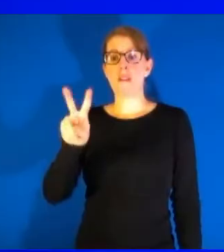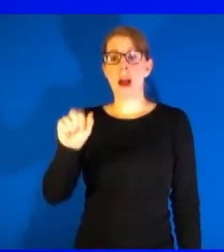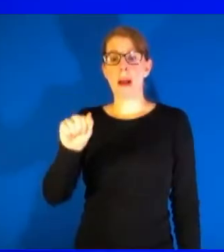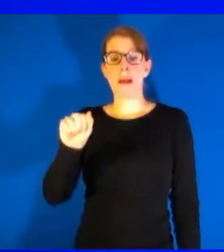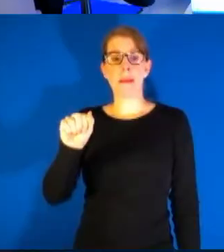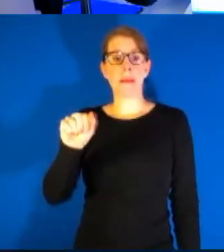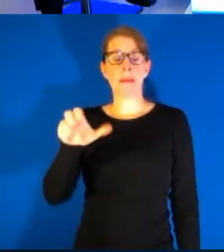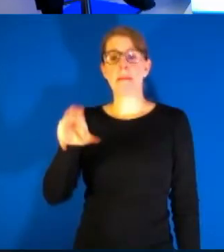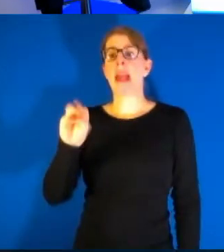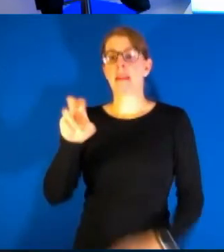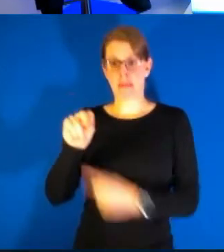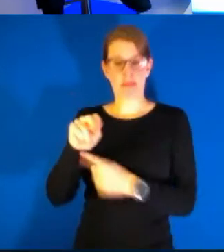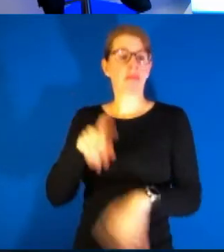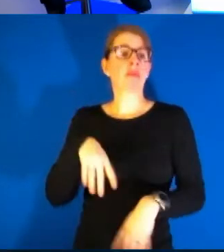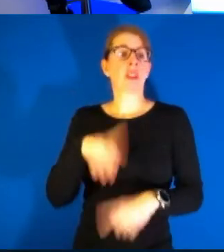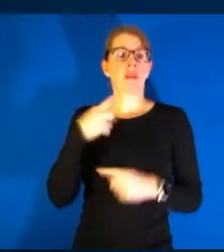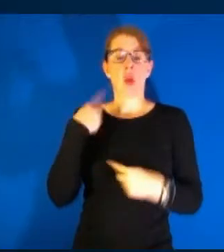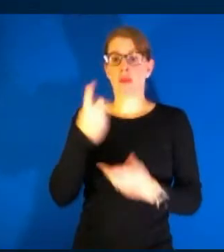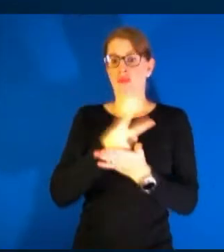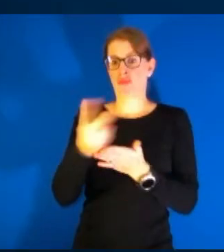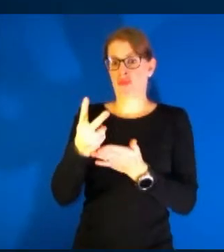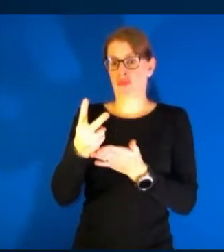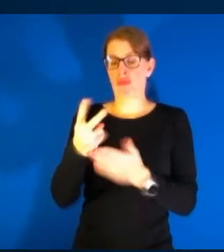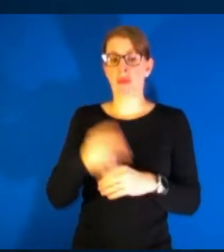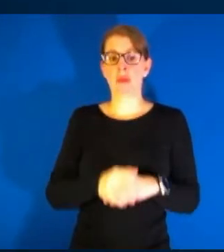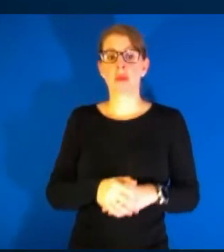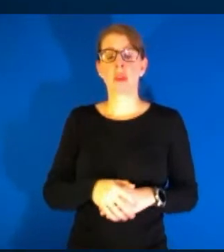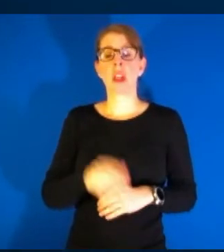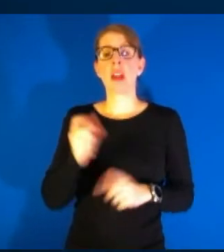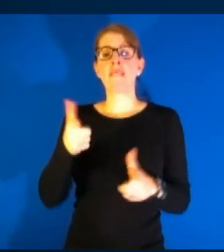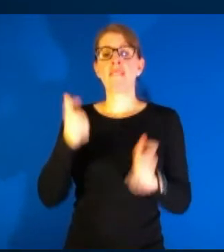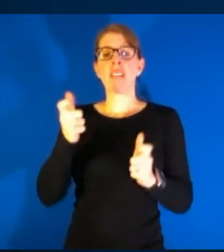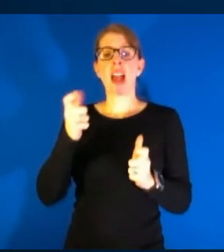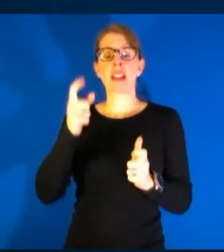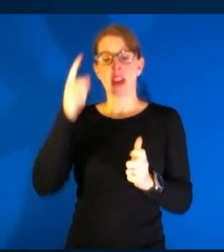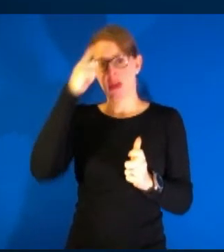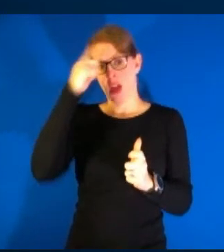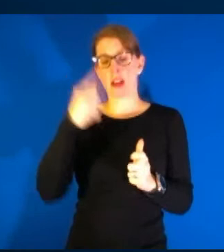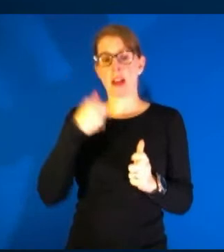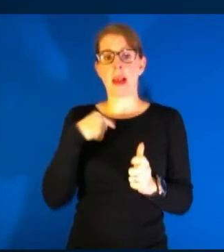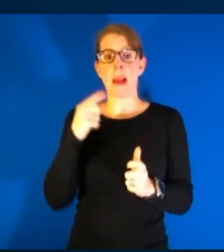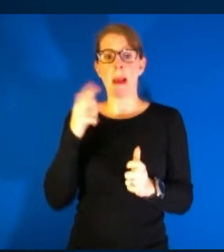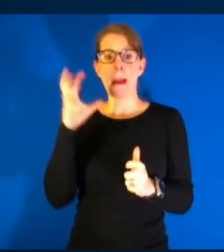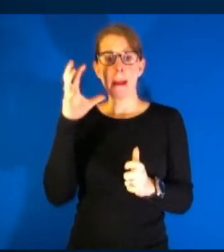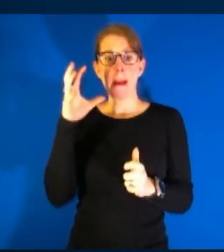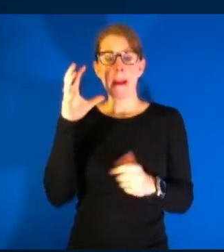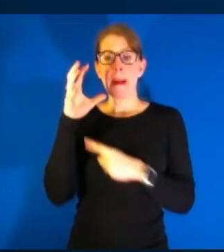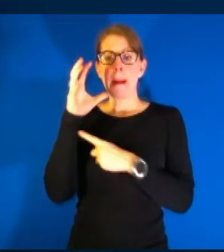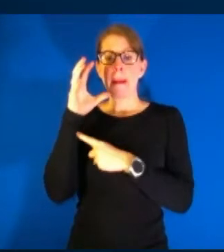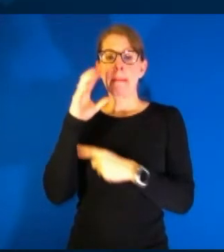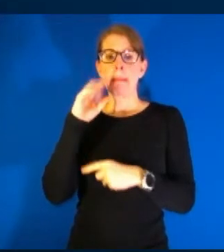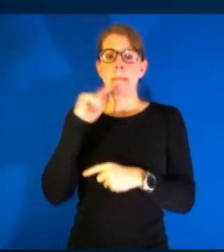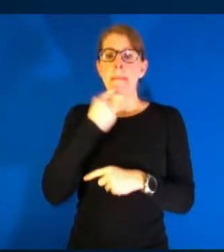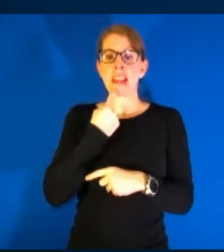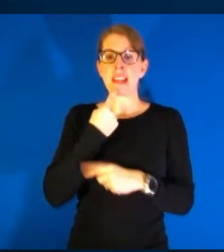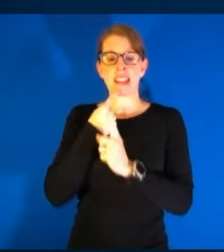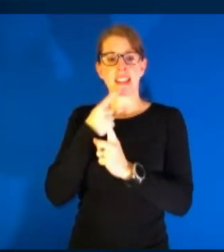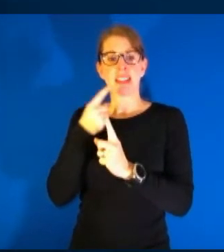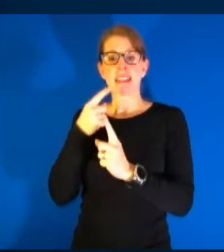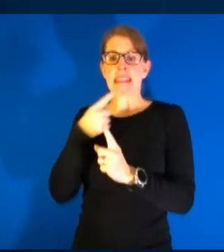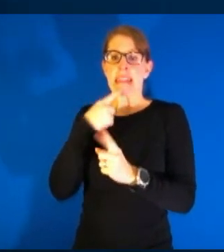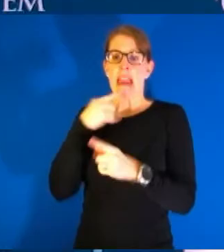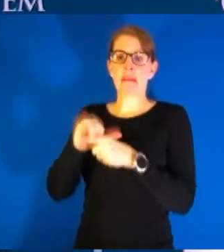couple weeks. Yep. And so 2 other quick thoughts about that. I'm going to miss saying bamlanivimab because it's cool to say, and so it's off